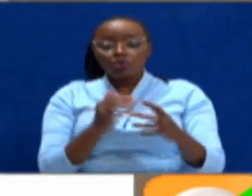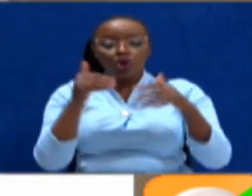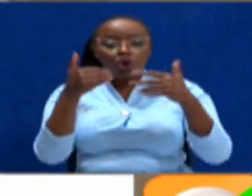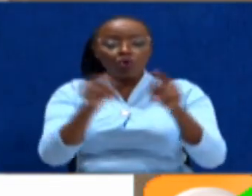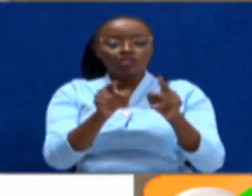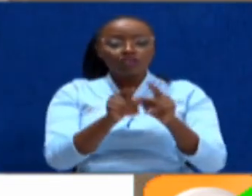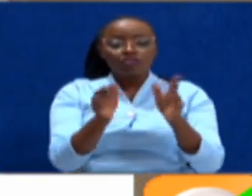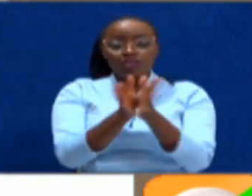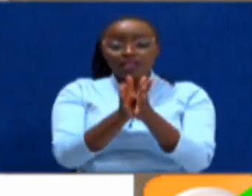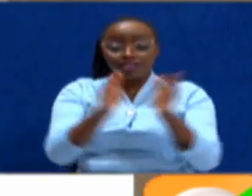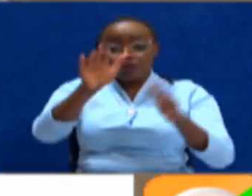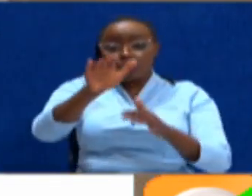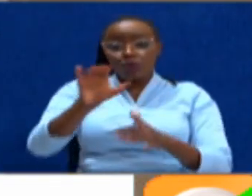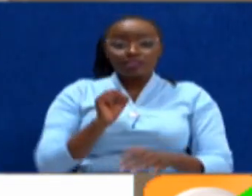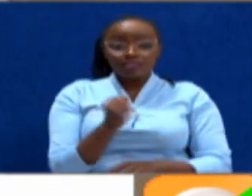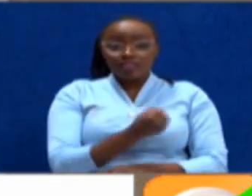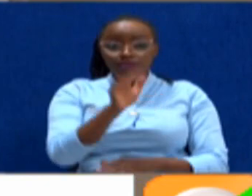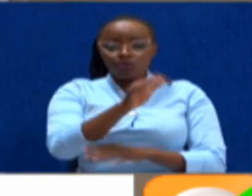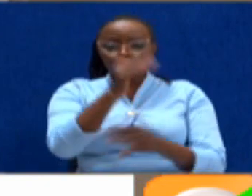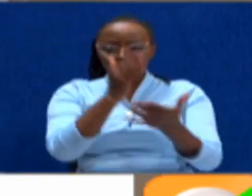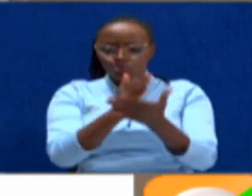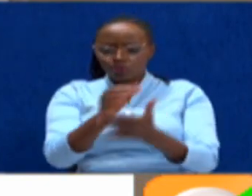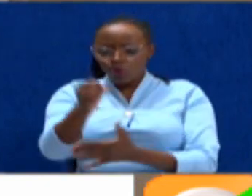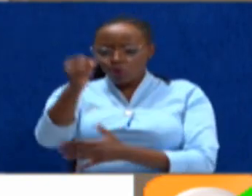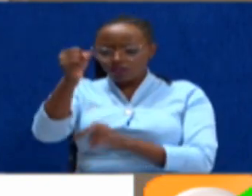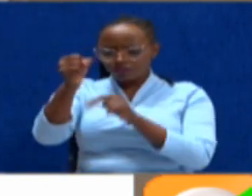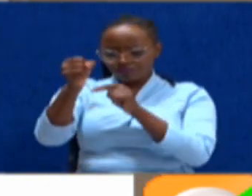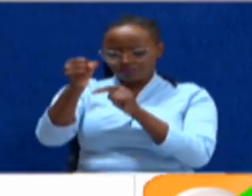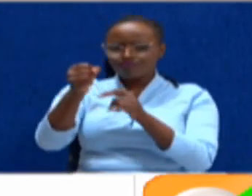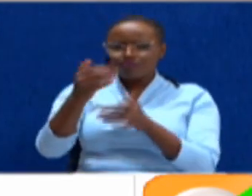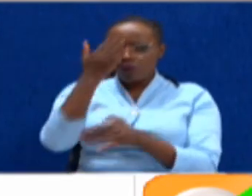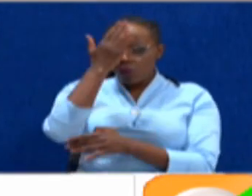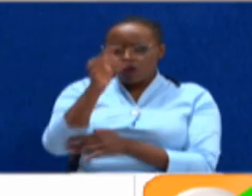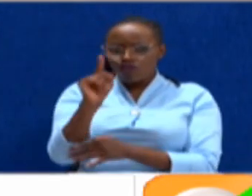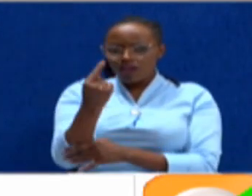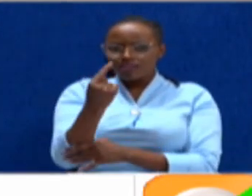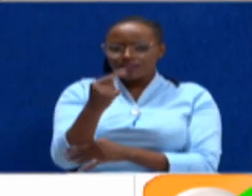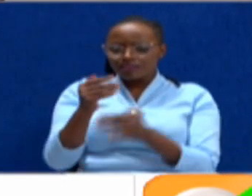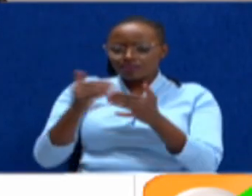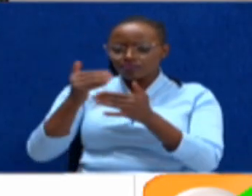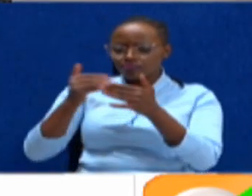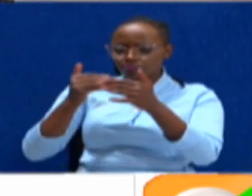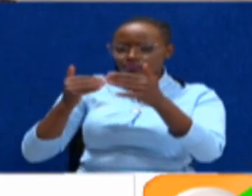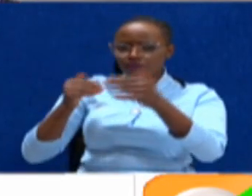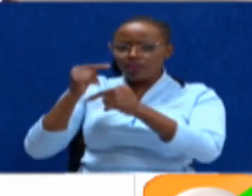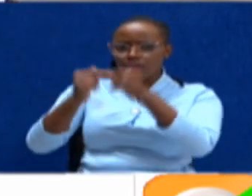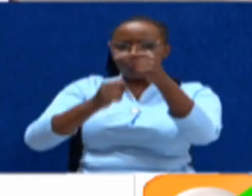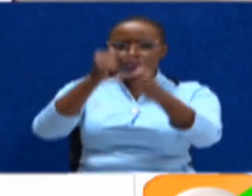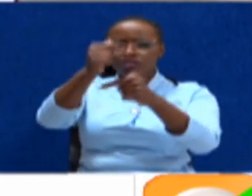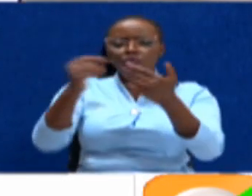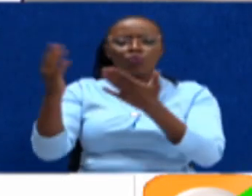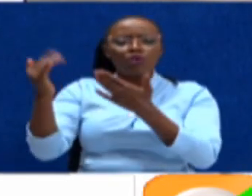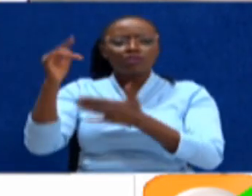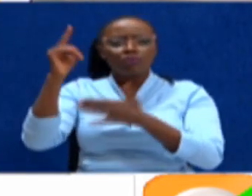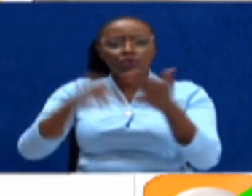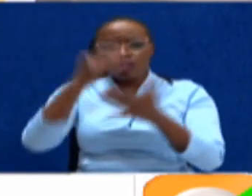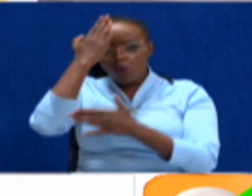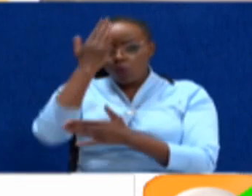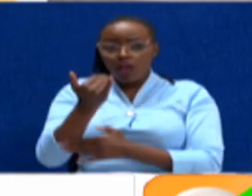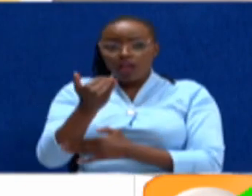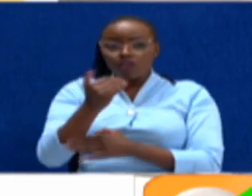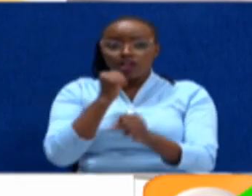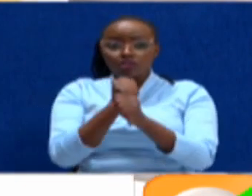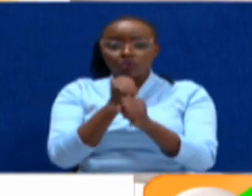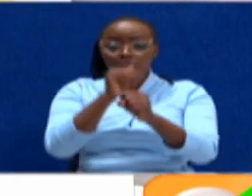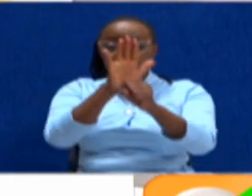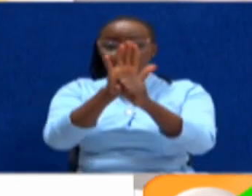to the plenary. And I want to stop you right there. Yeah. So that, first of all, take us through this whole process, what we expected, because we're going to do a